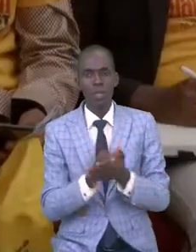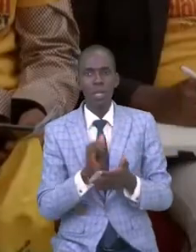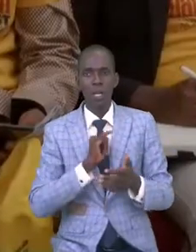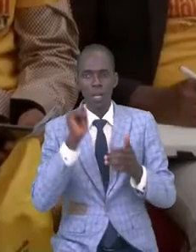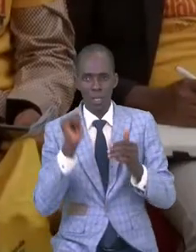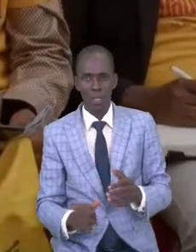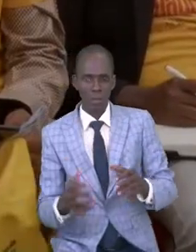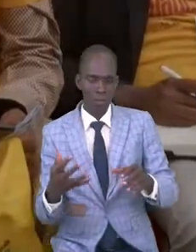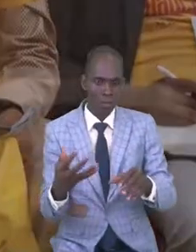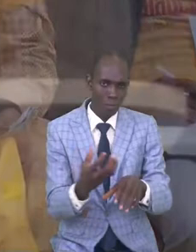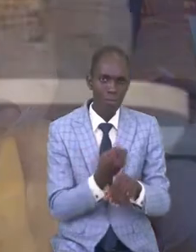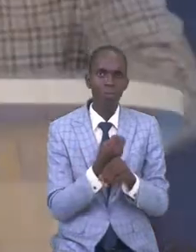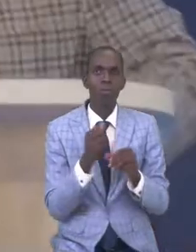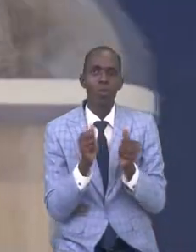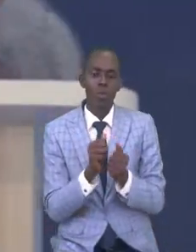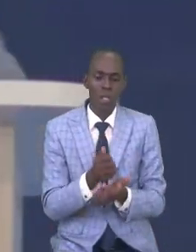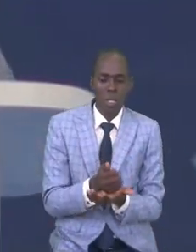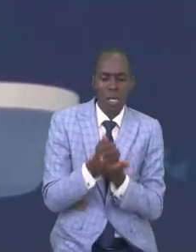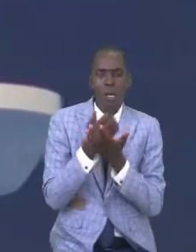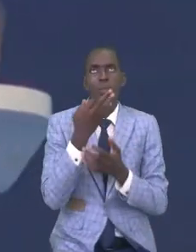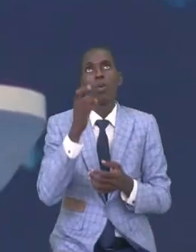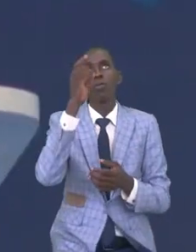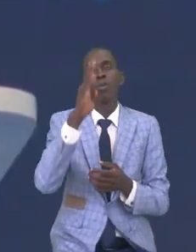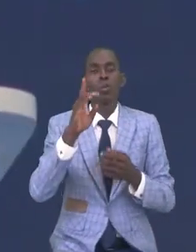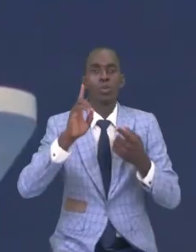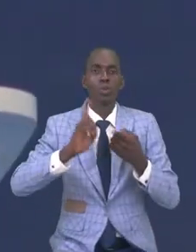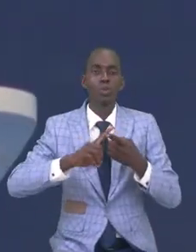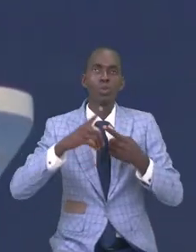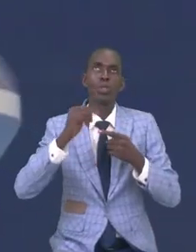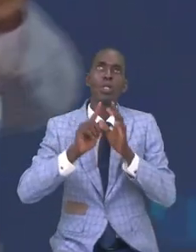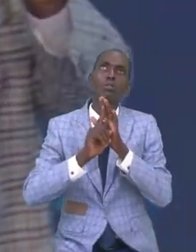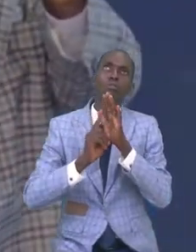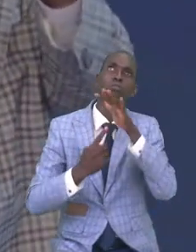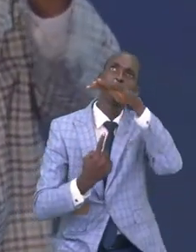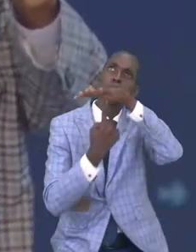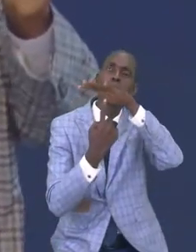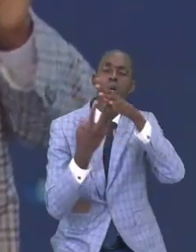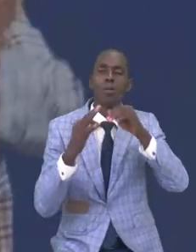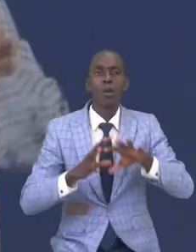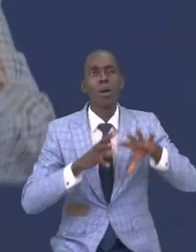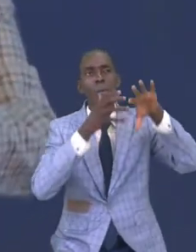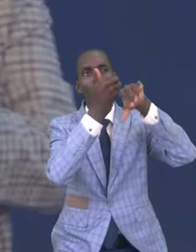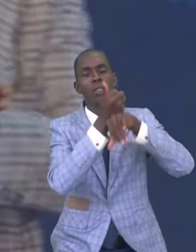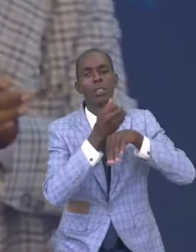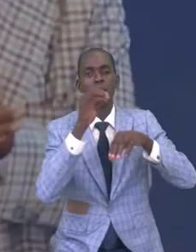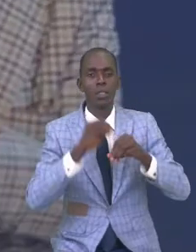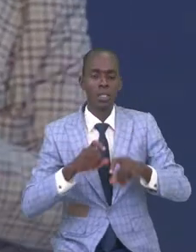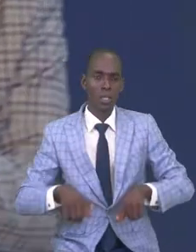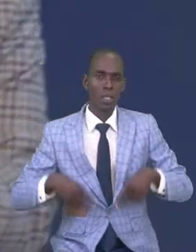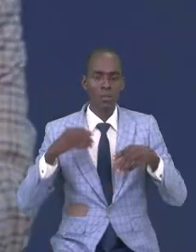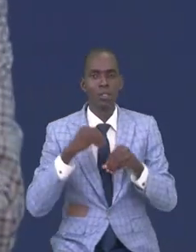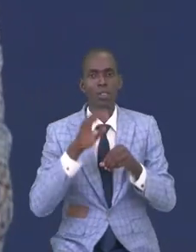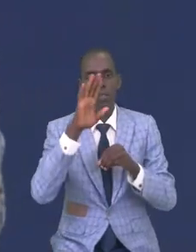the help of God to the top of the mountain in your life and in your